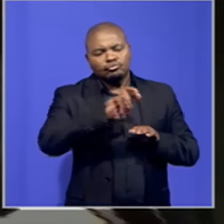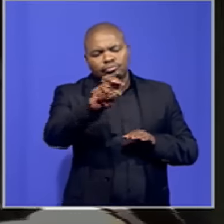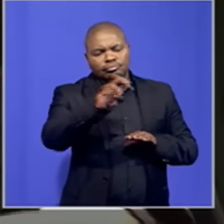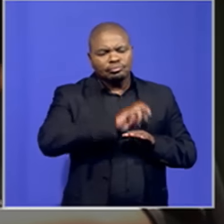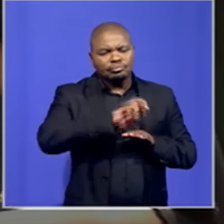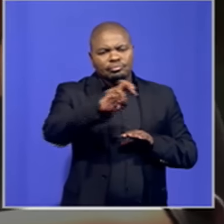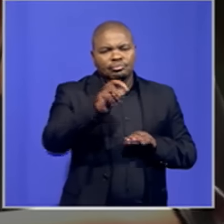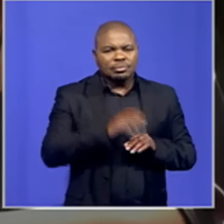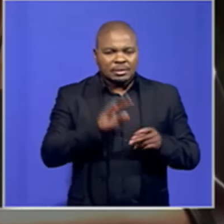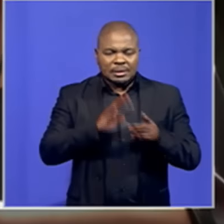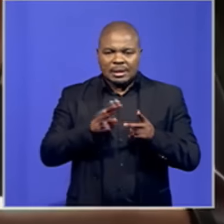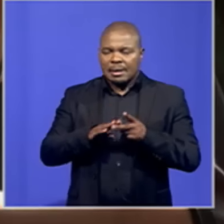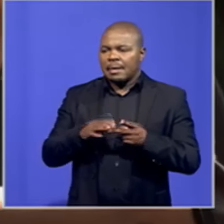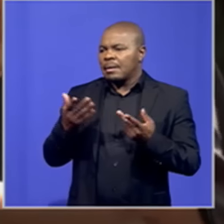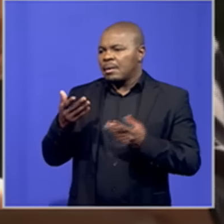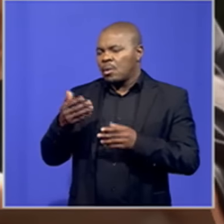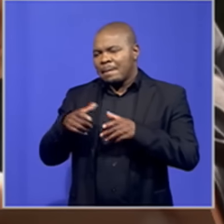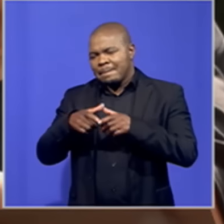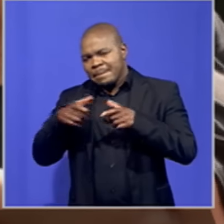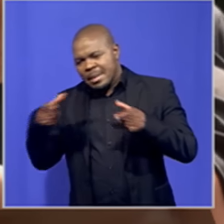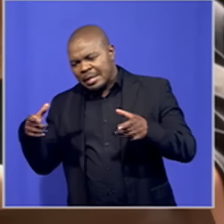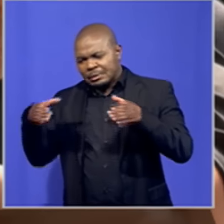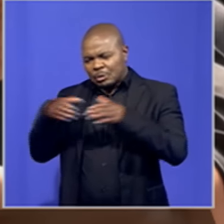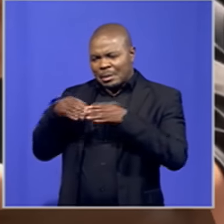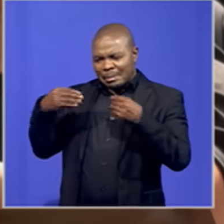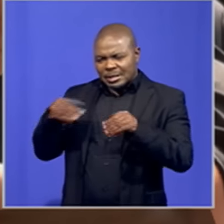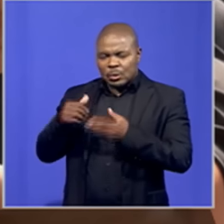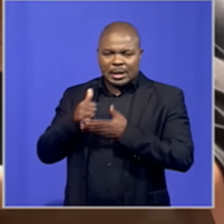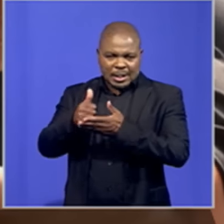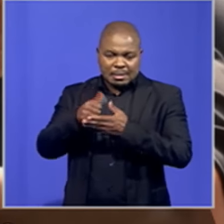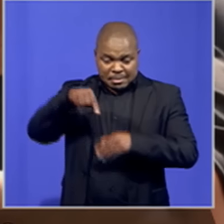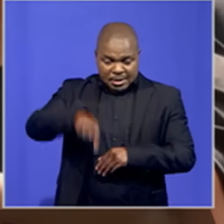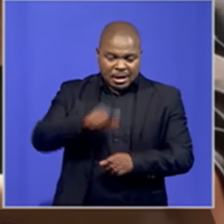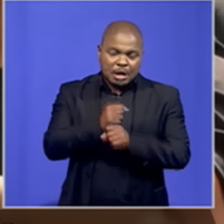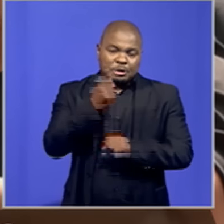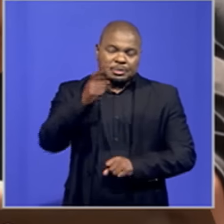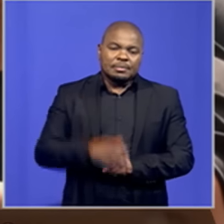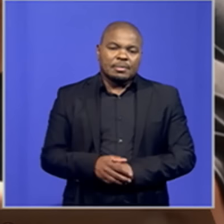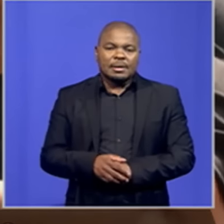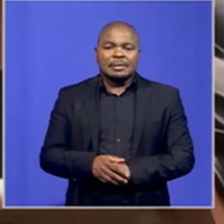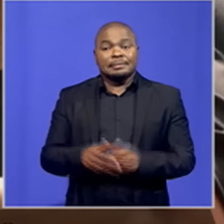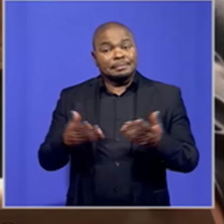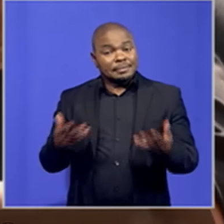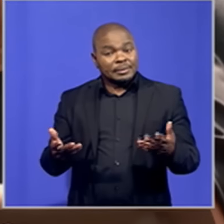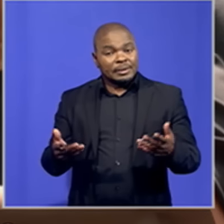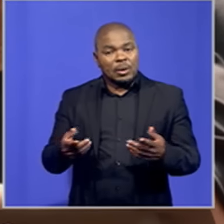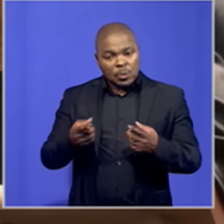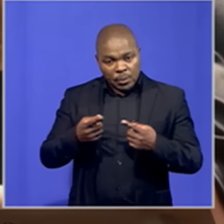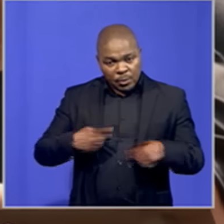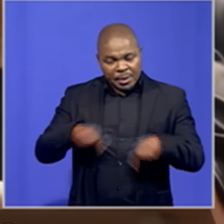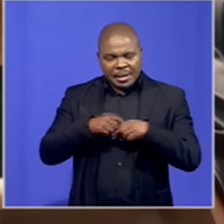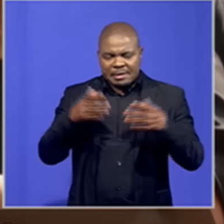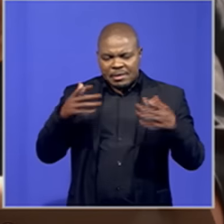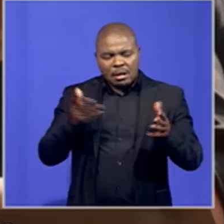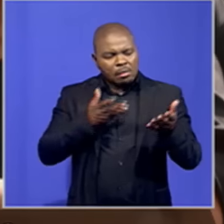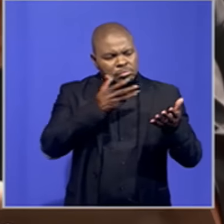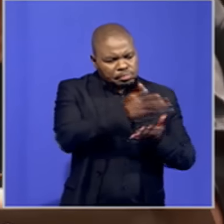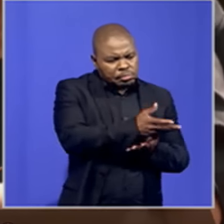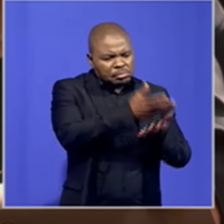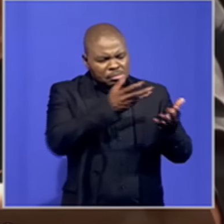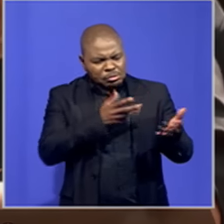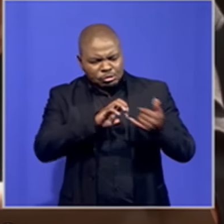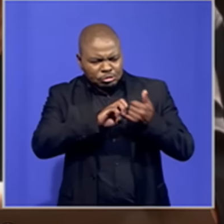numerous small and medium enterprises within the province. Despite repeated engagement